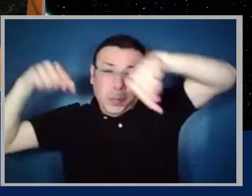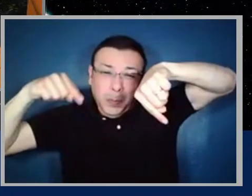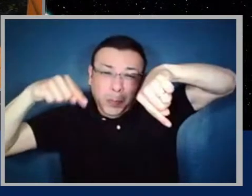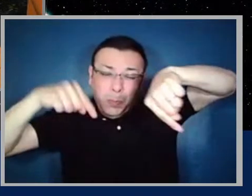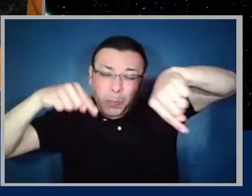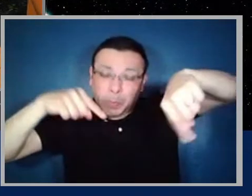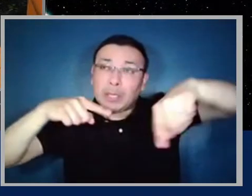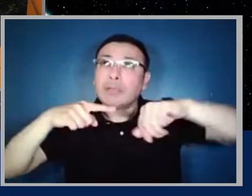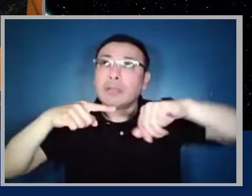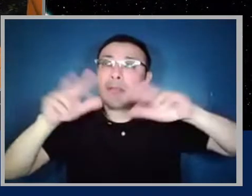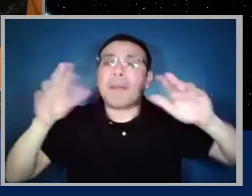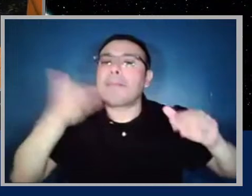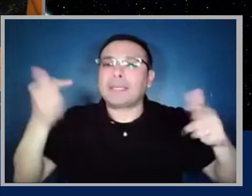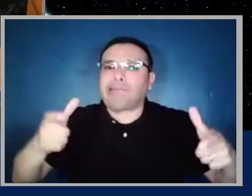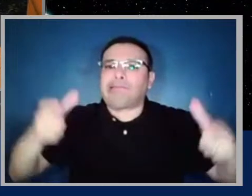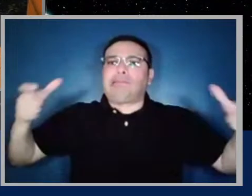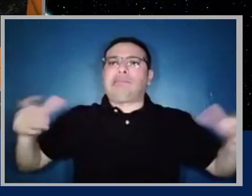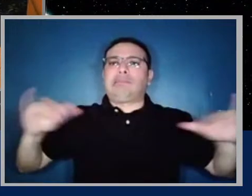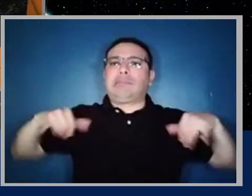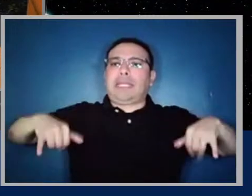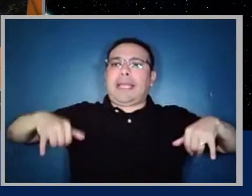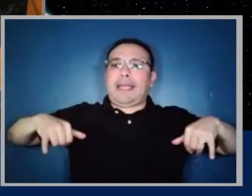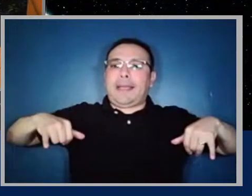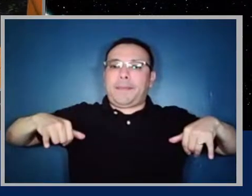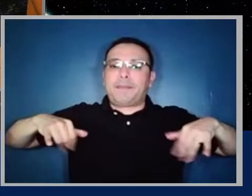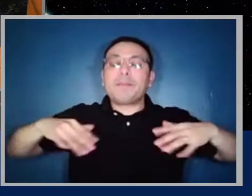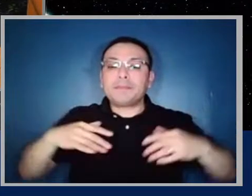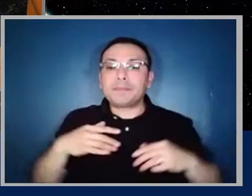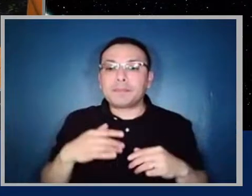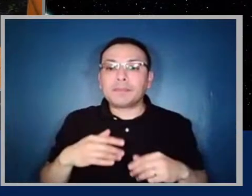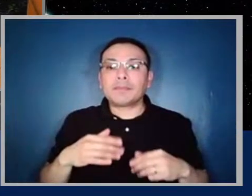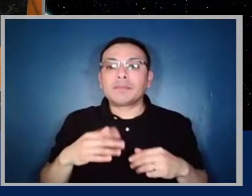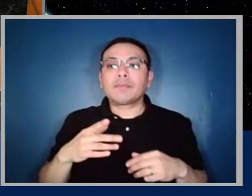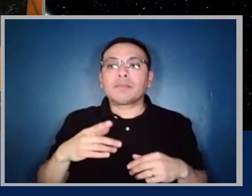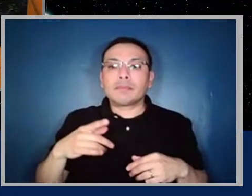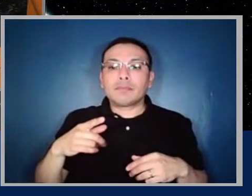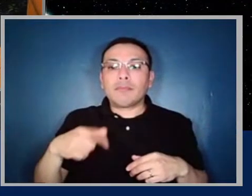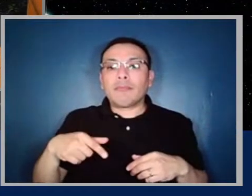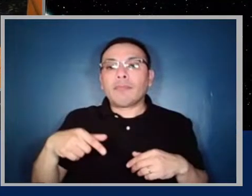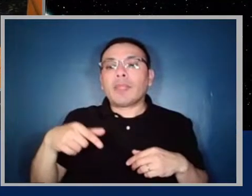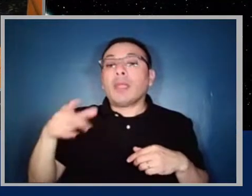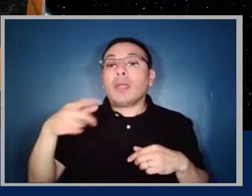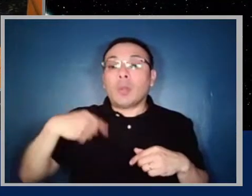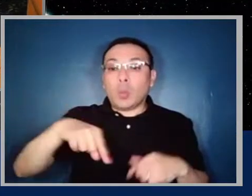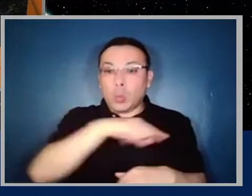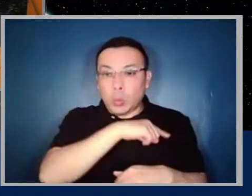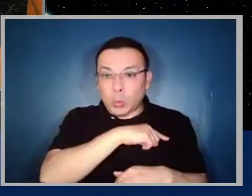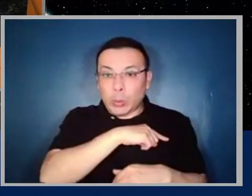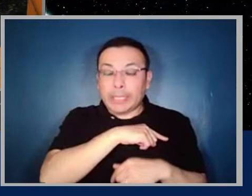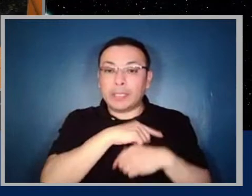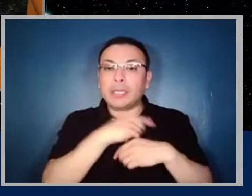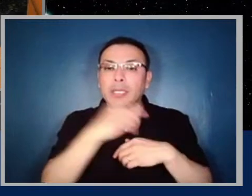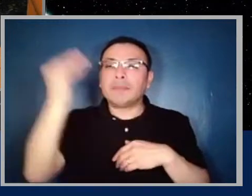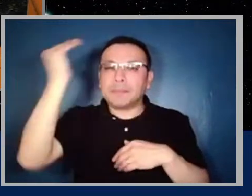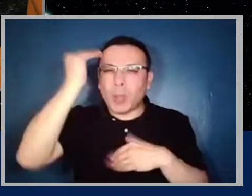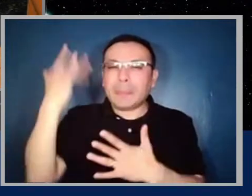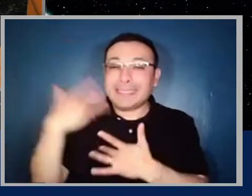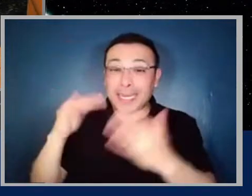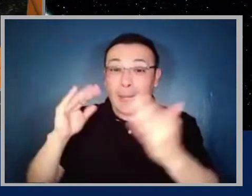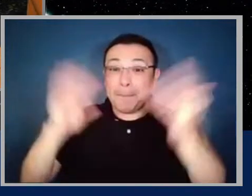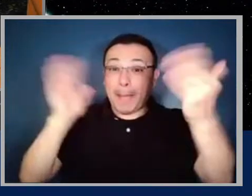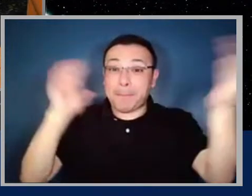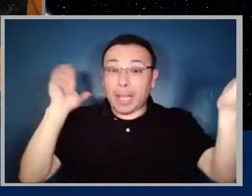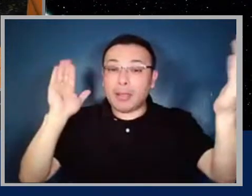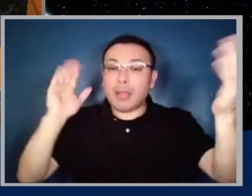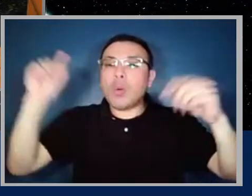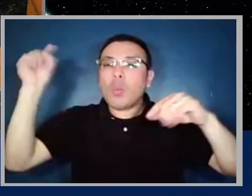great system at this. We have this debris tool that helps us figure out the footprints of where to be or not to be. And that was all